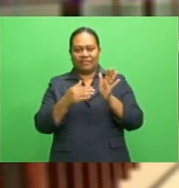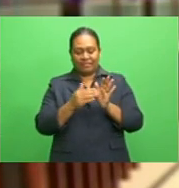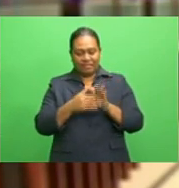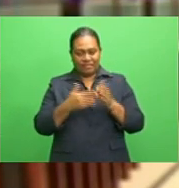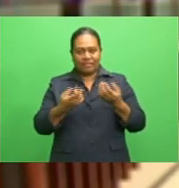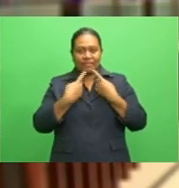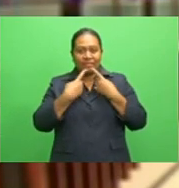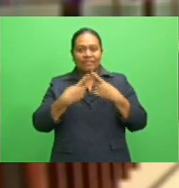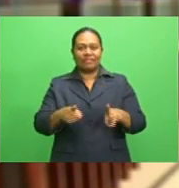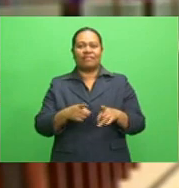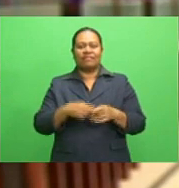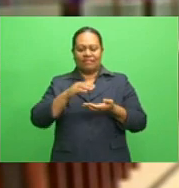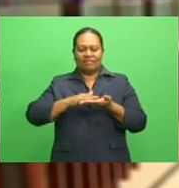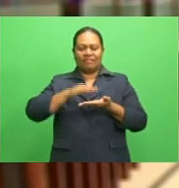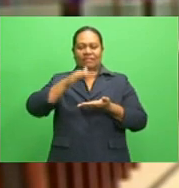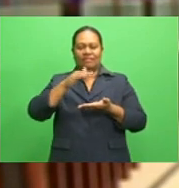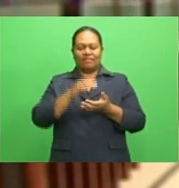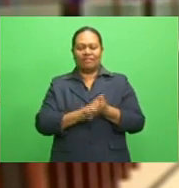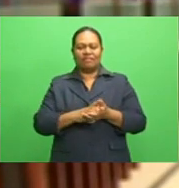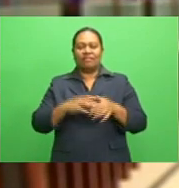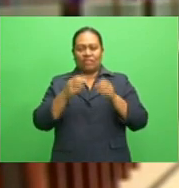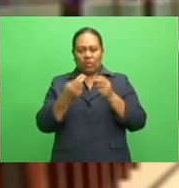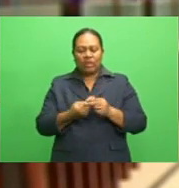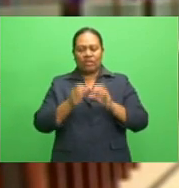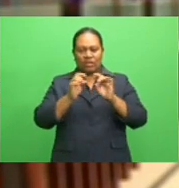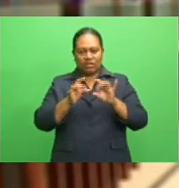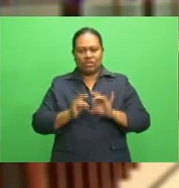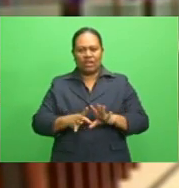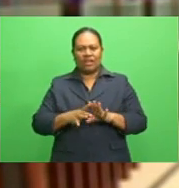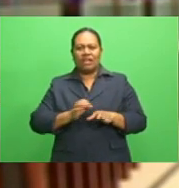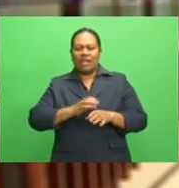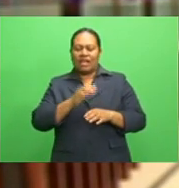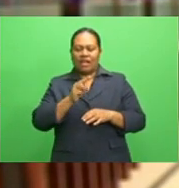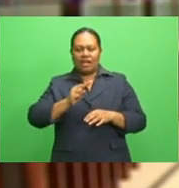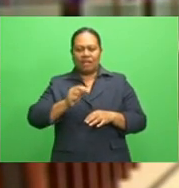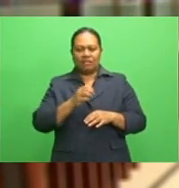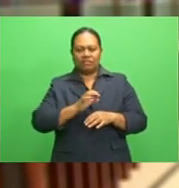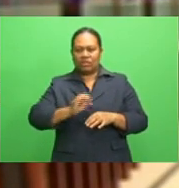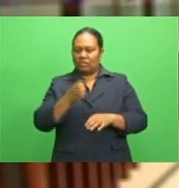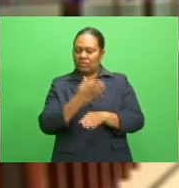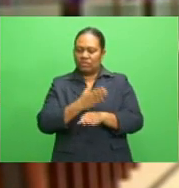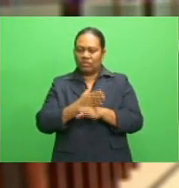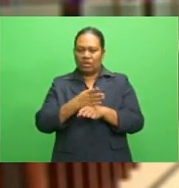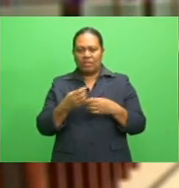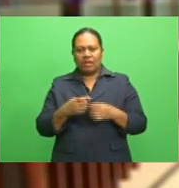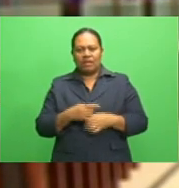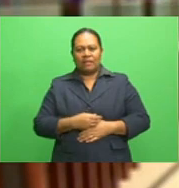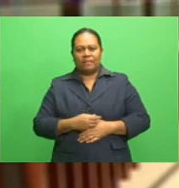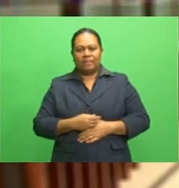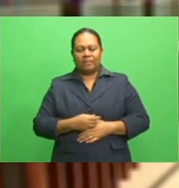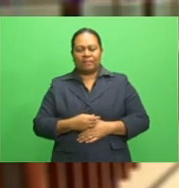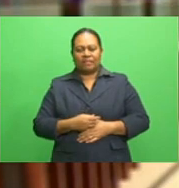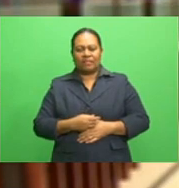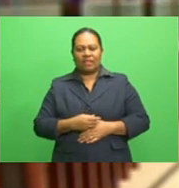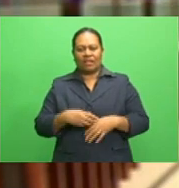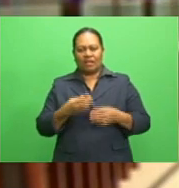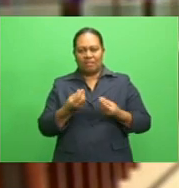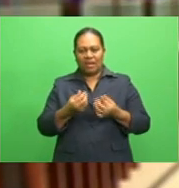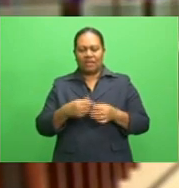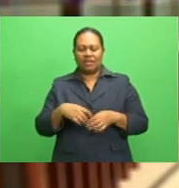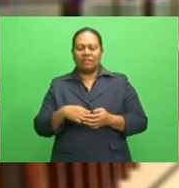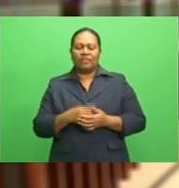their interest rate decision, with Australia releasing their unemployment rate for July. A raft of Chinese figures is due